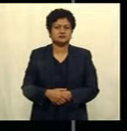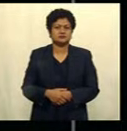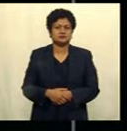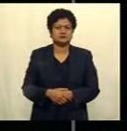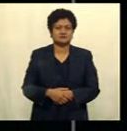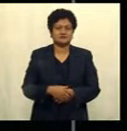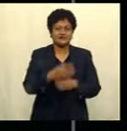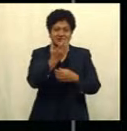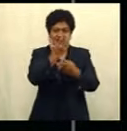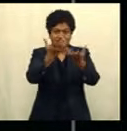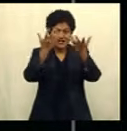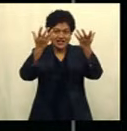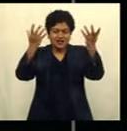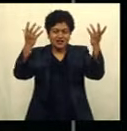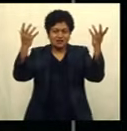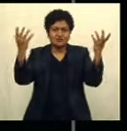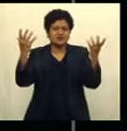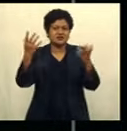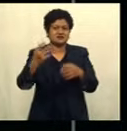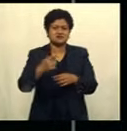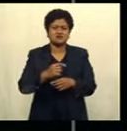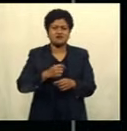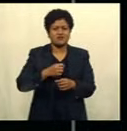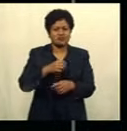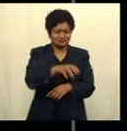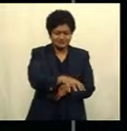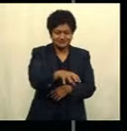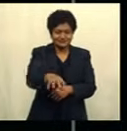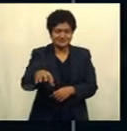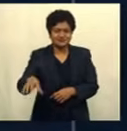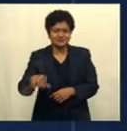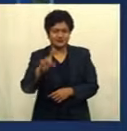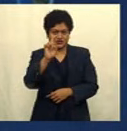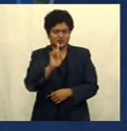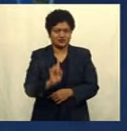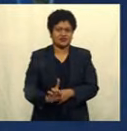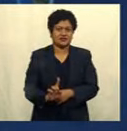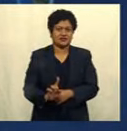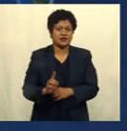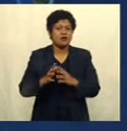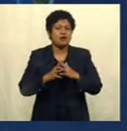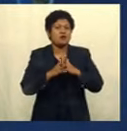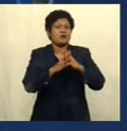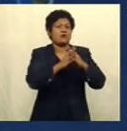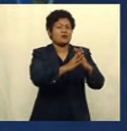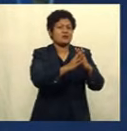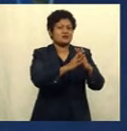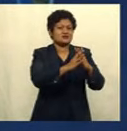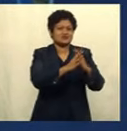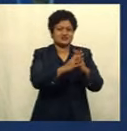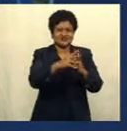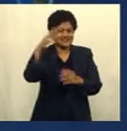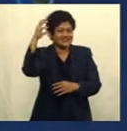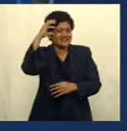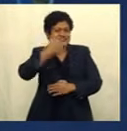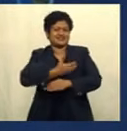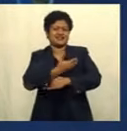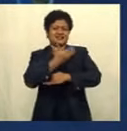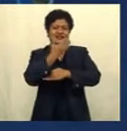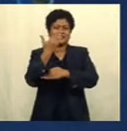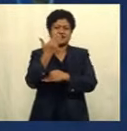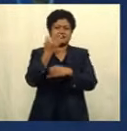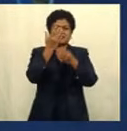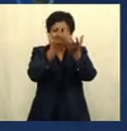Mainly cloudy weather conditions prevailed over most places today. In the west, it was a sunny day with a